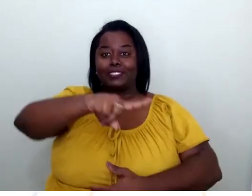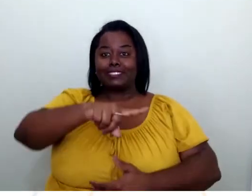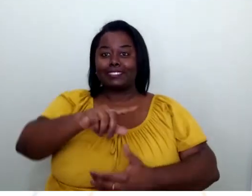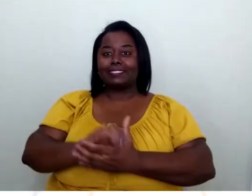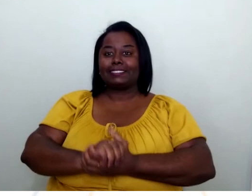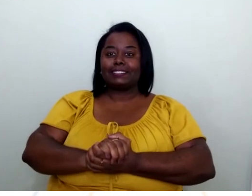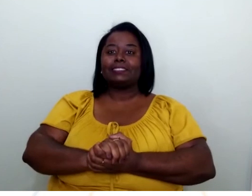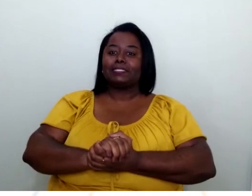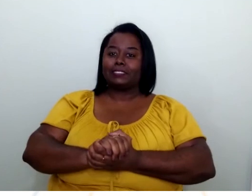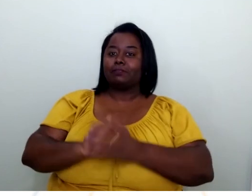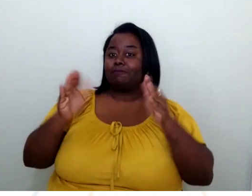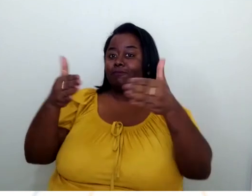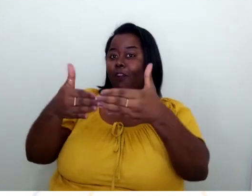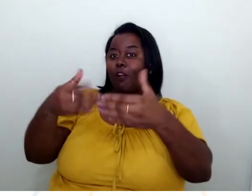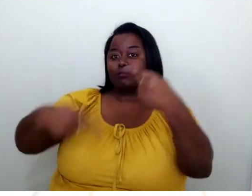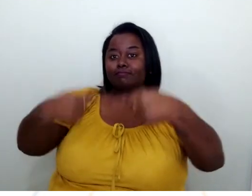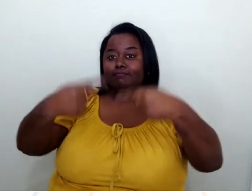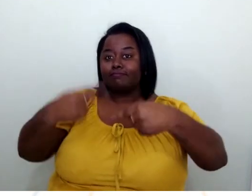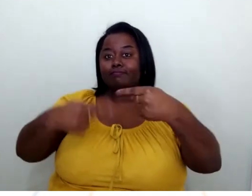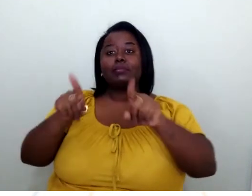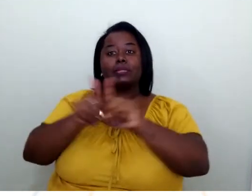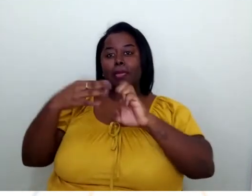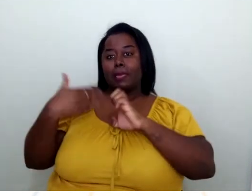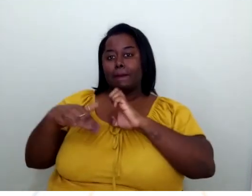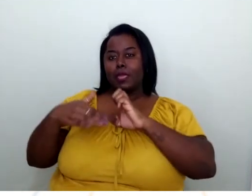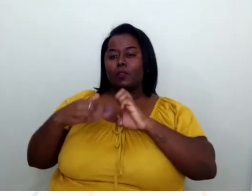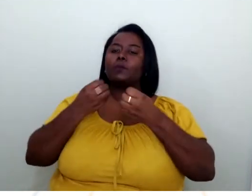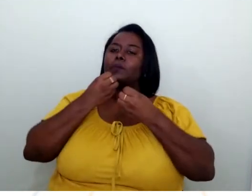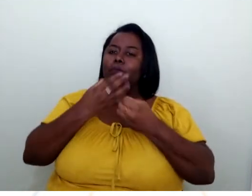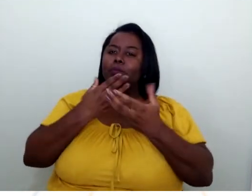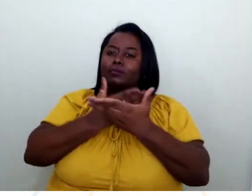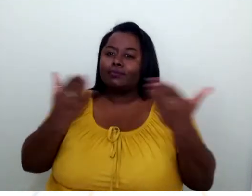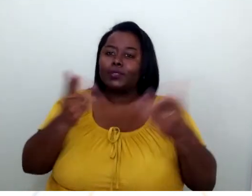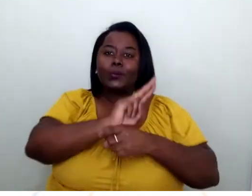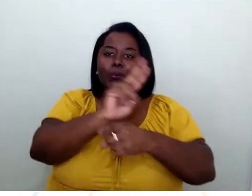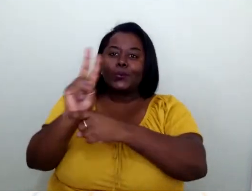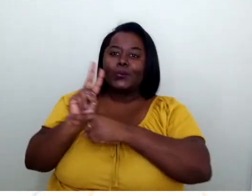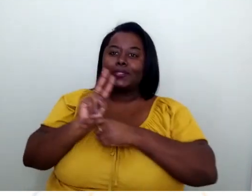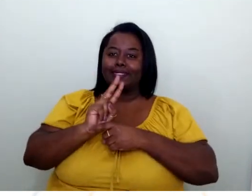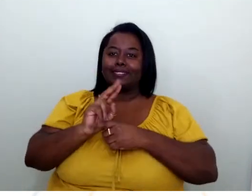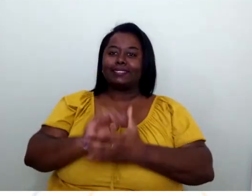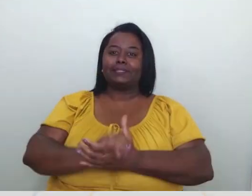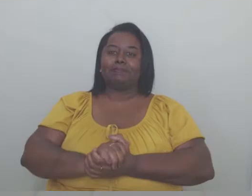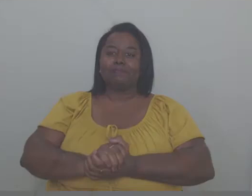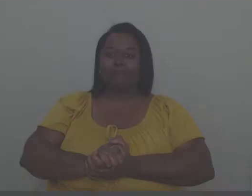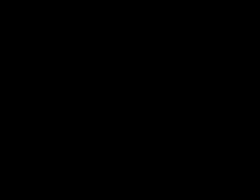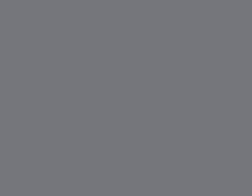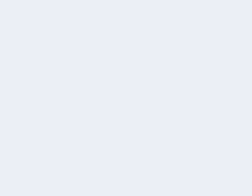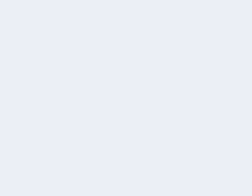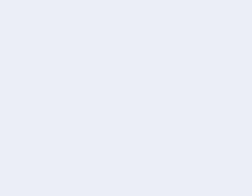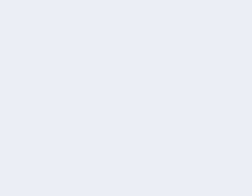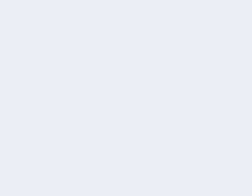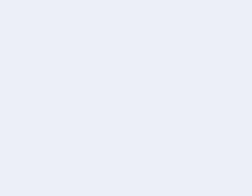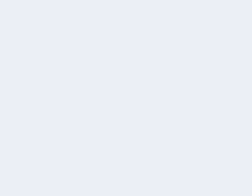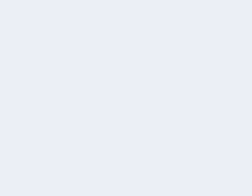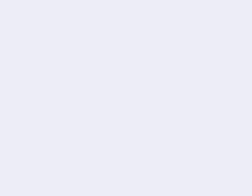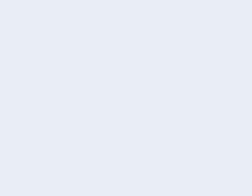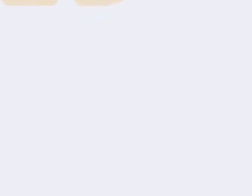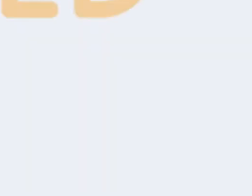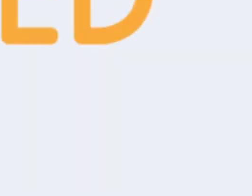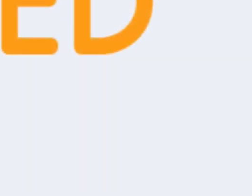environment. Just going a little deeper is John Hattie, who is originally from Auckland,